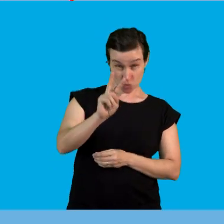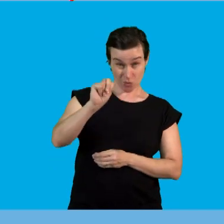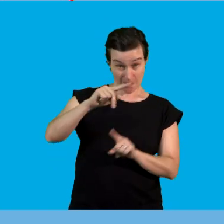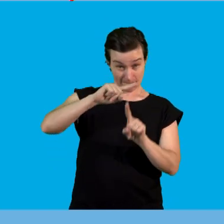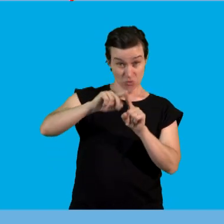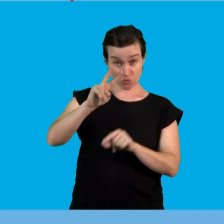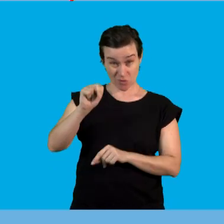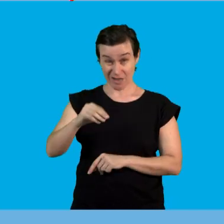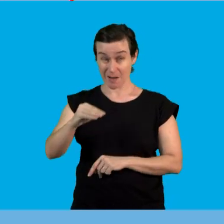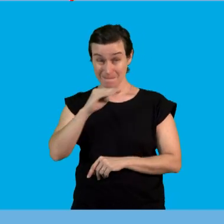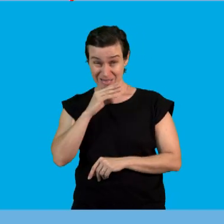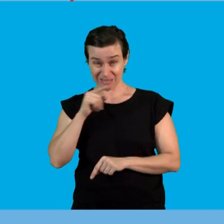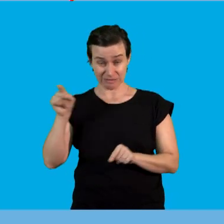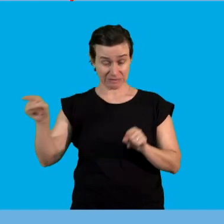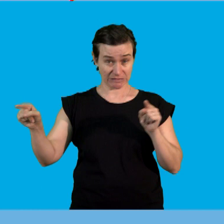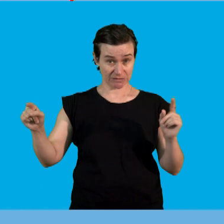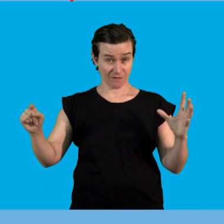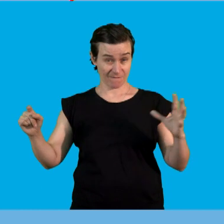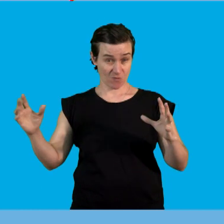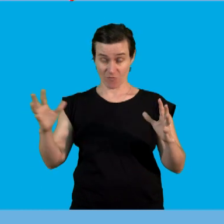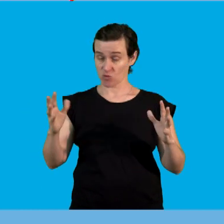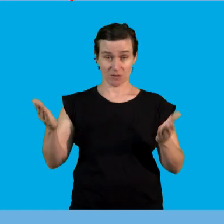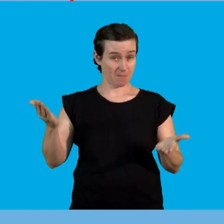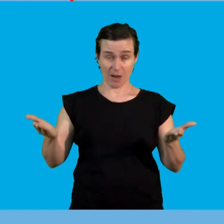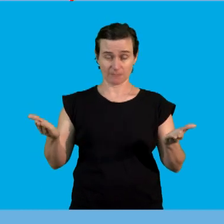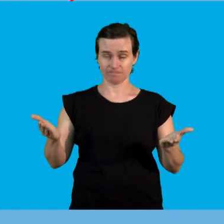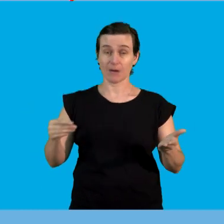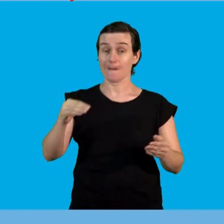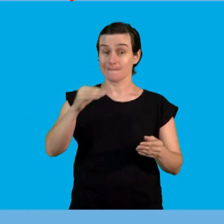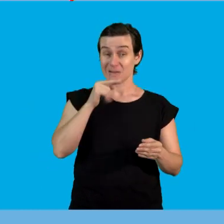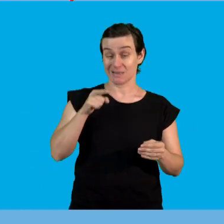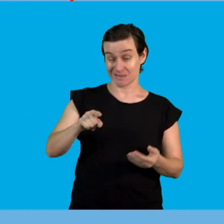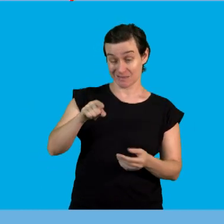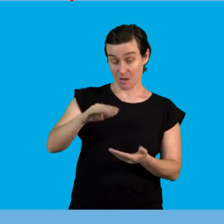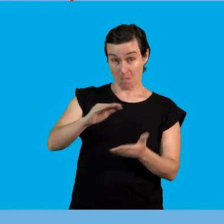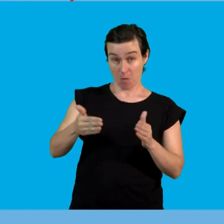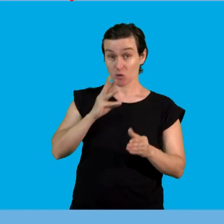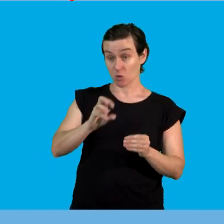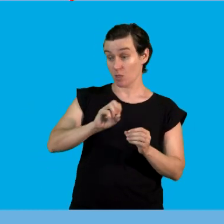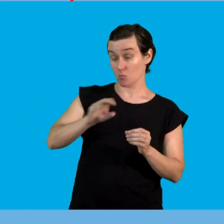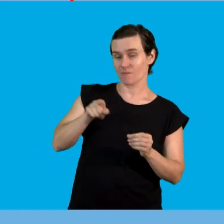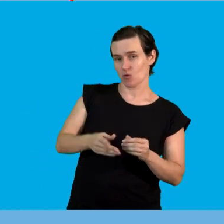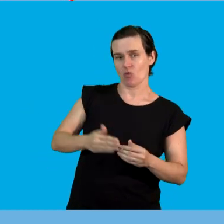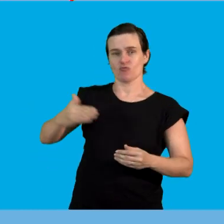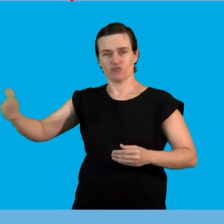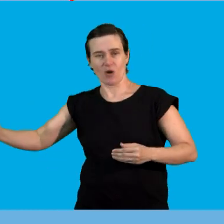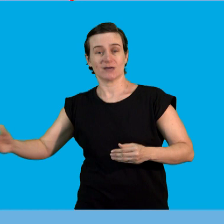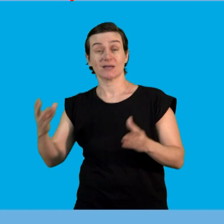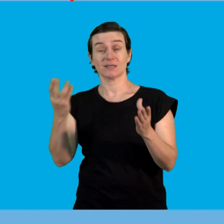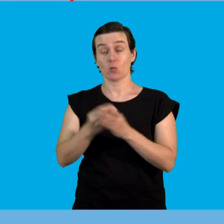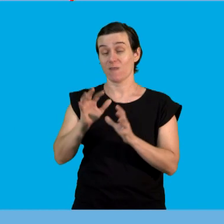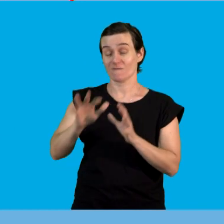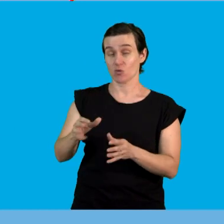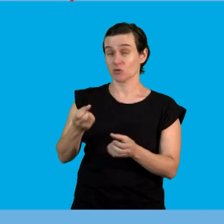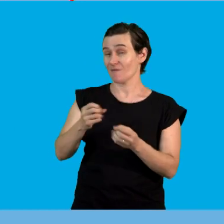answer is +2, it then means that this object will be moving to the right with a force of 2 newtons. Now remember